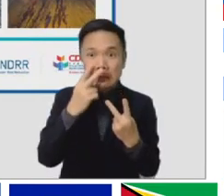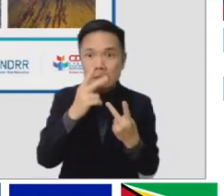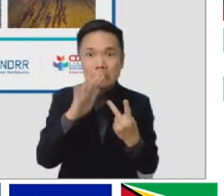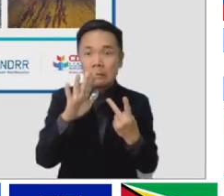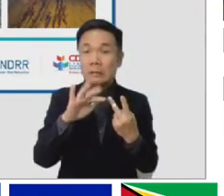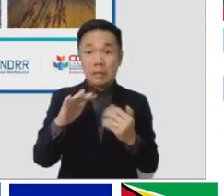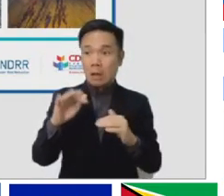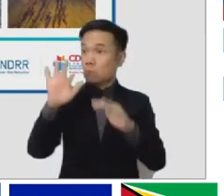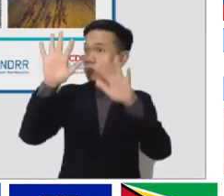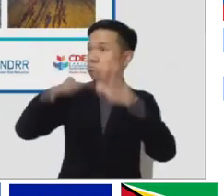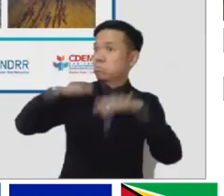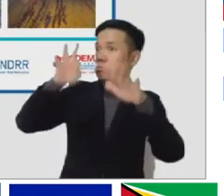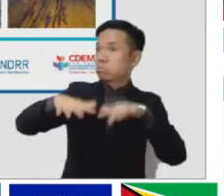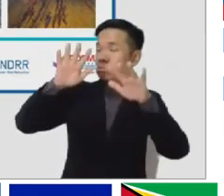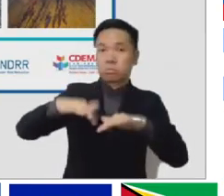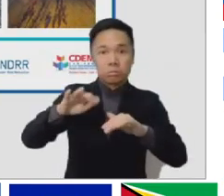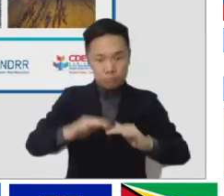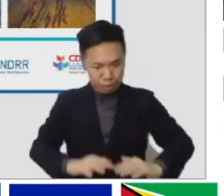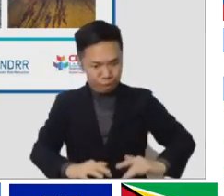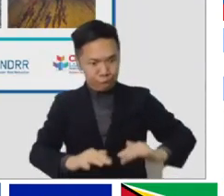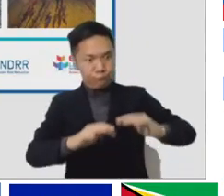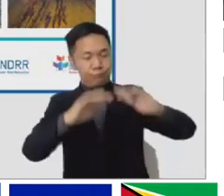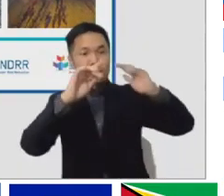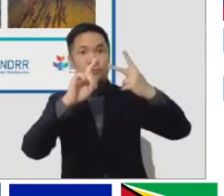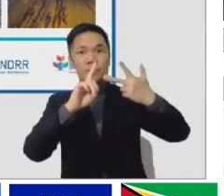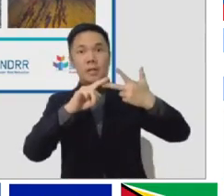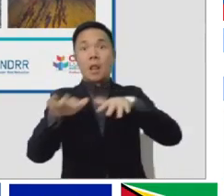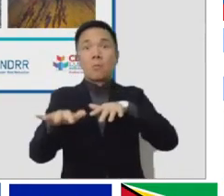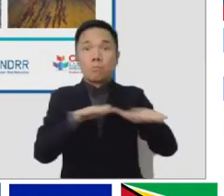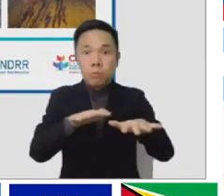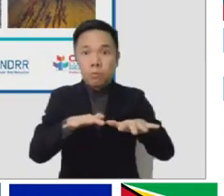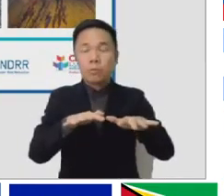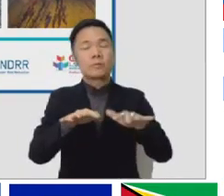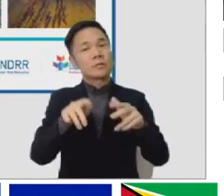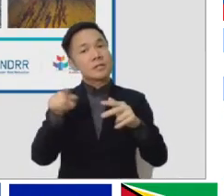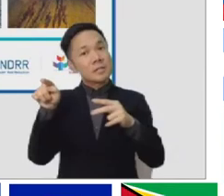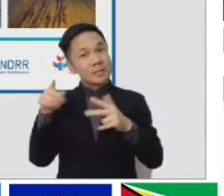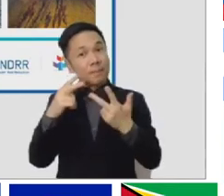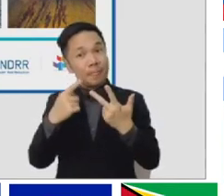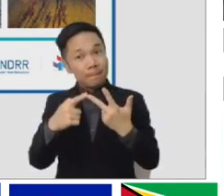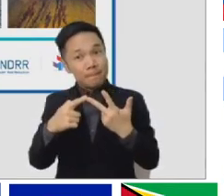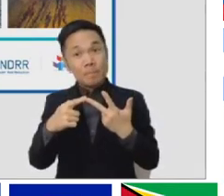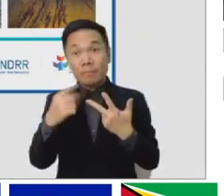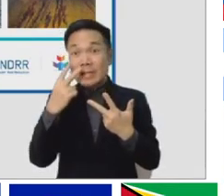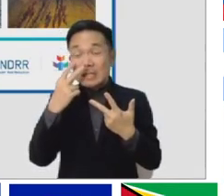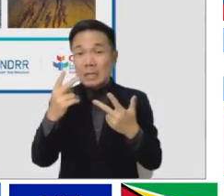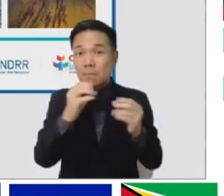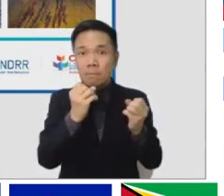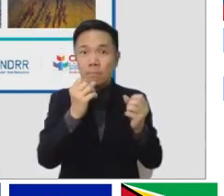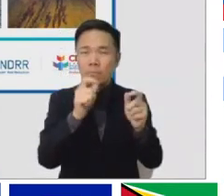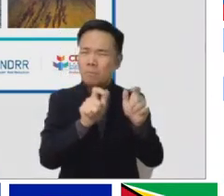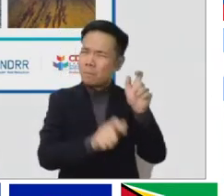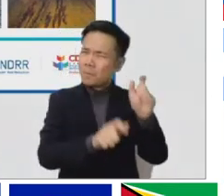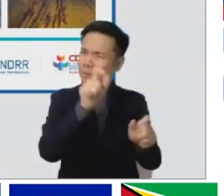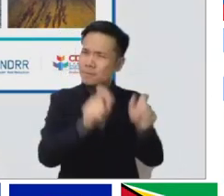situations. And this also led to the displacement of our population in a less visible